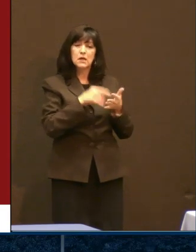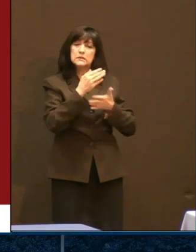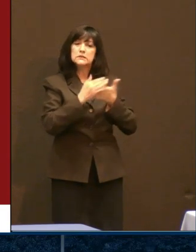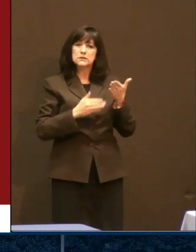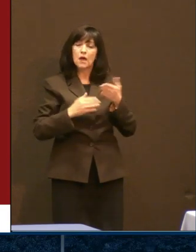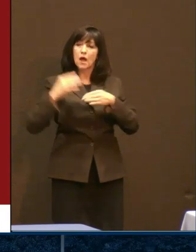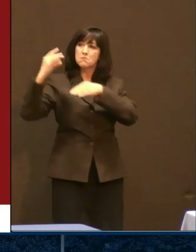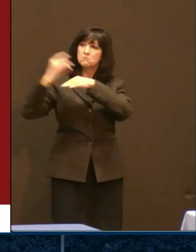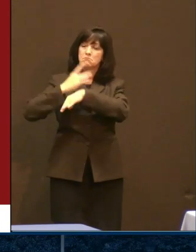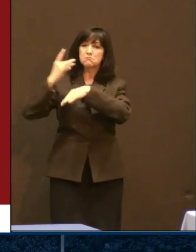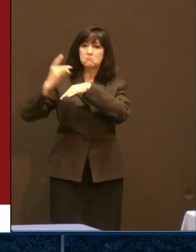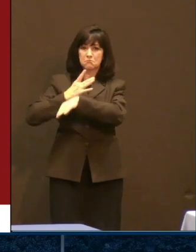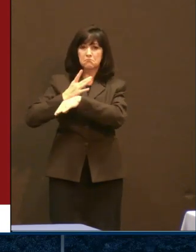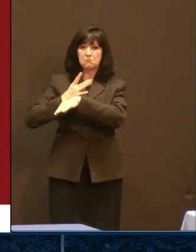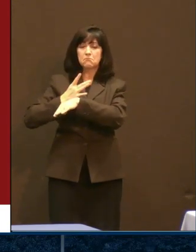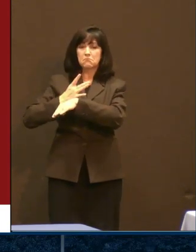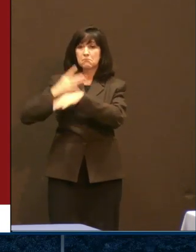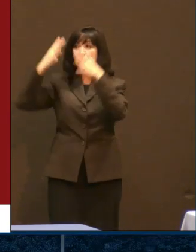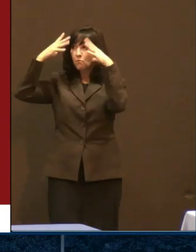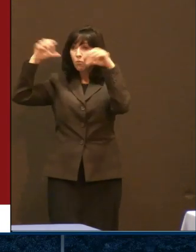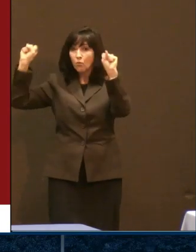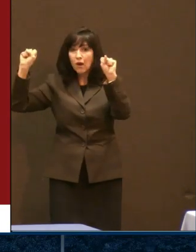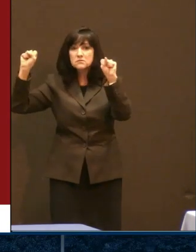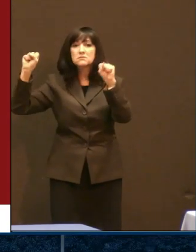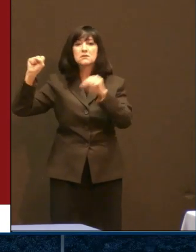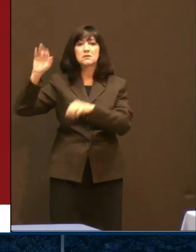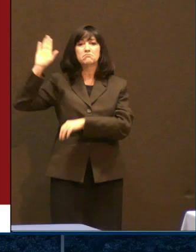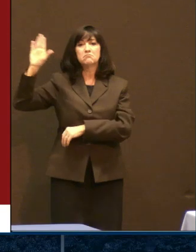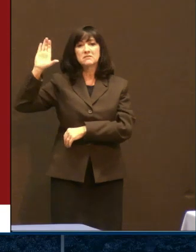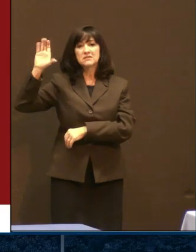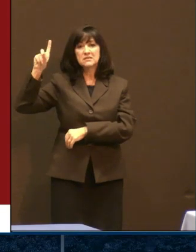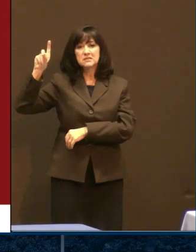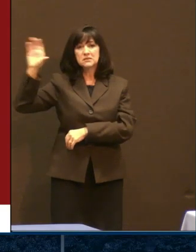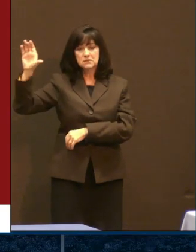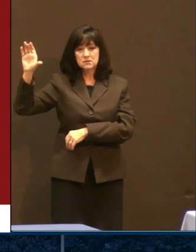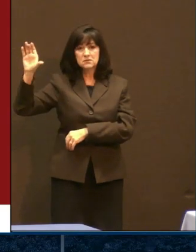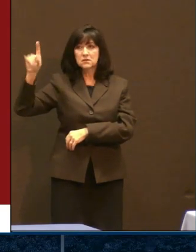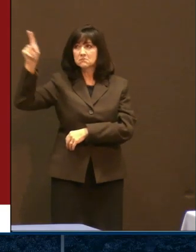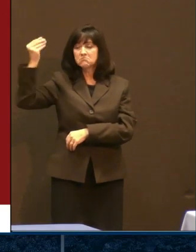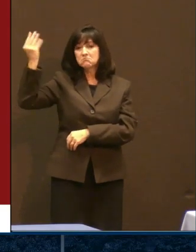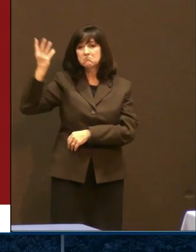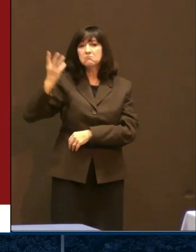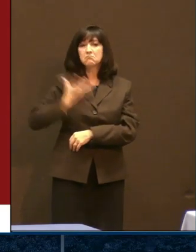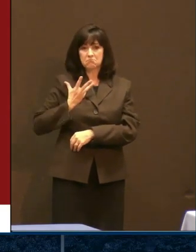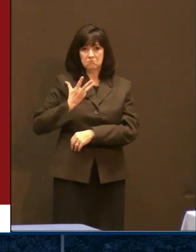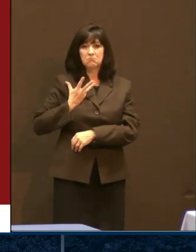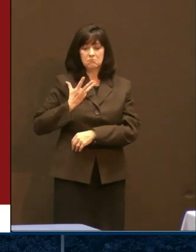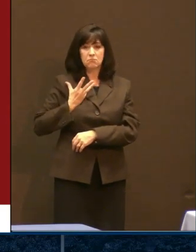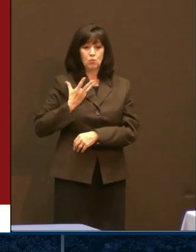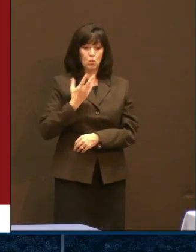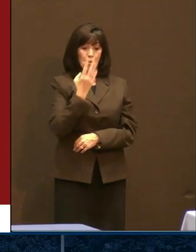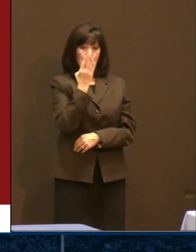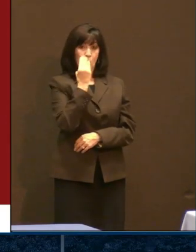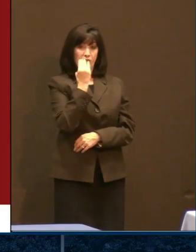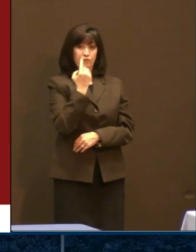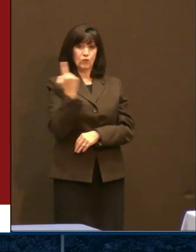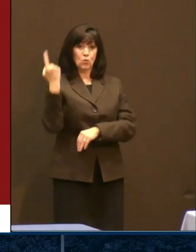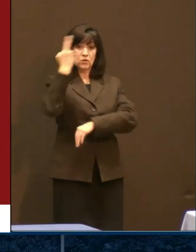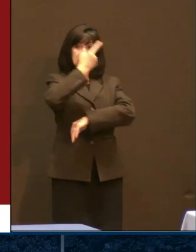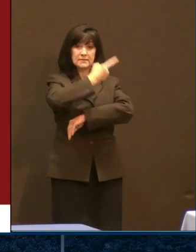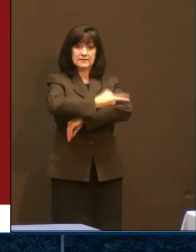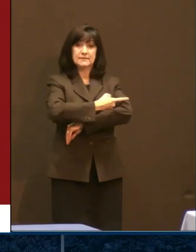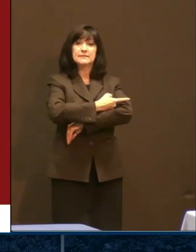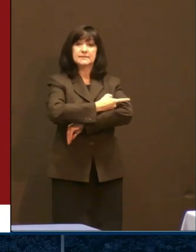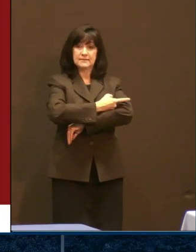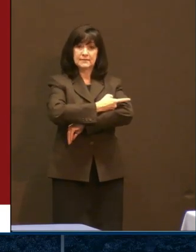and the CDC, was the daily, a 14-day decline in the daily new positive